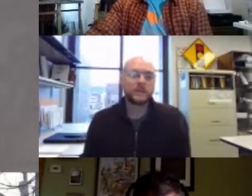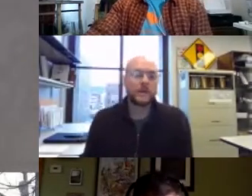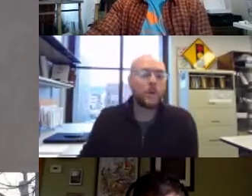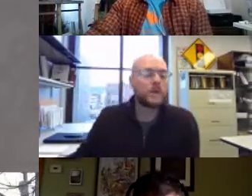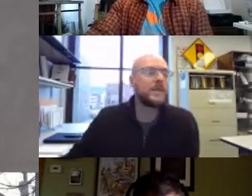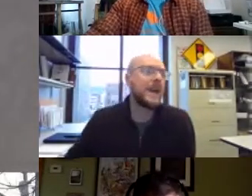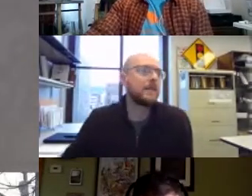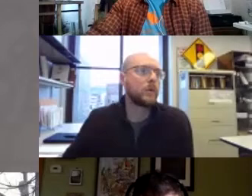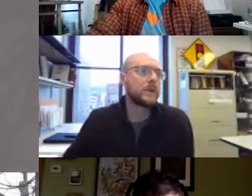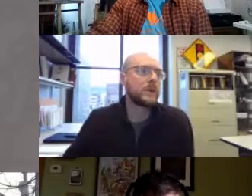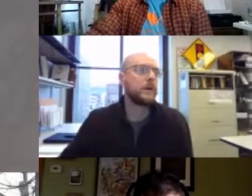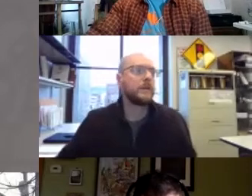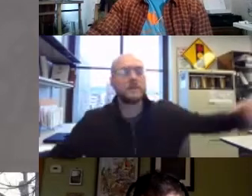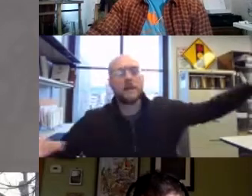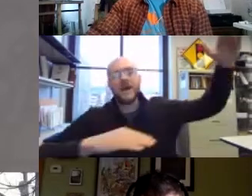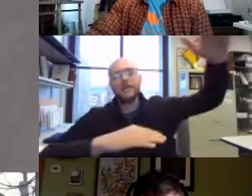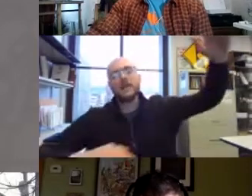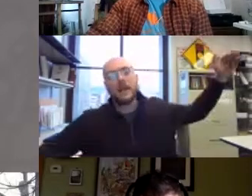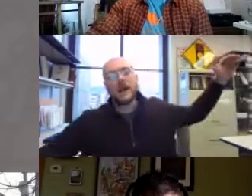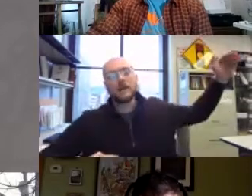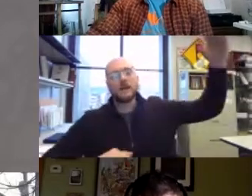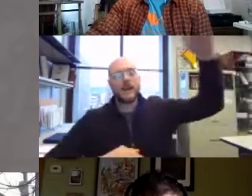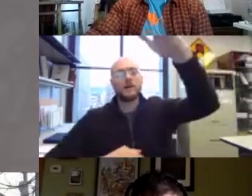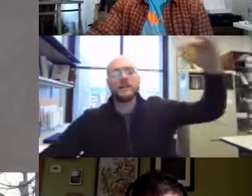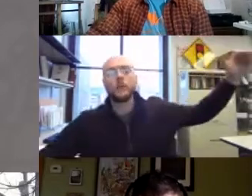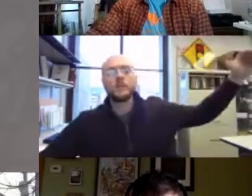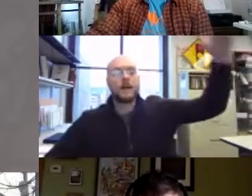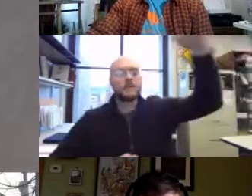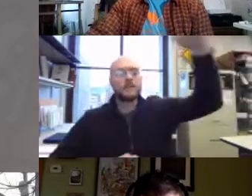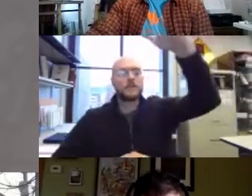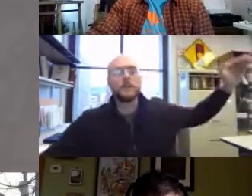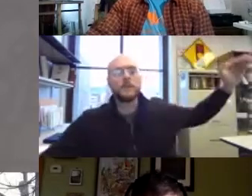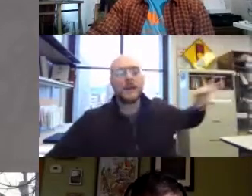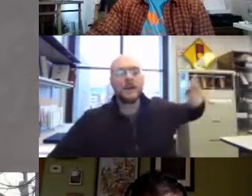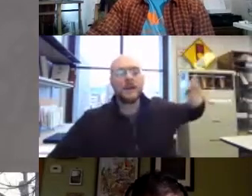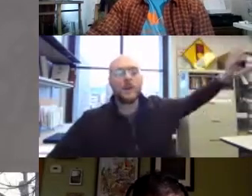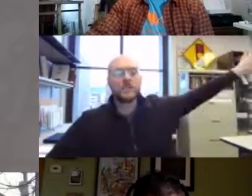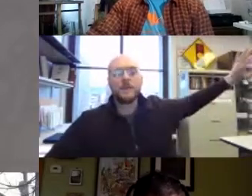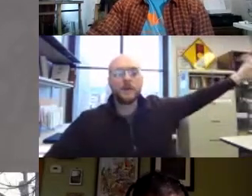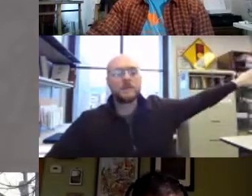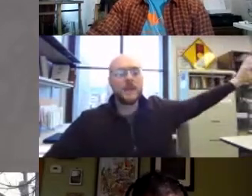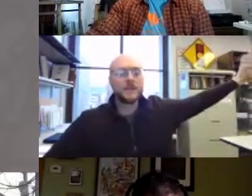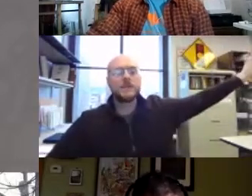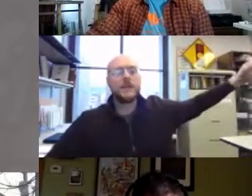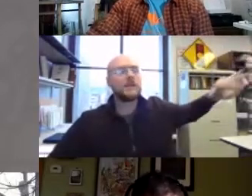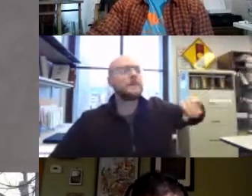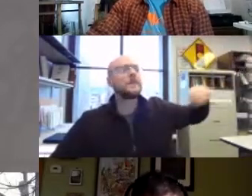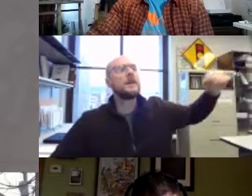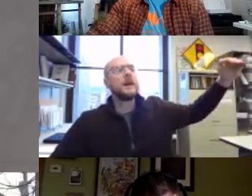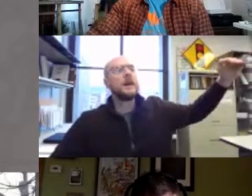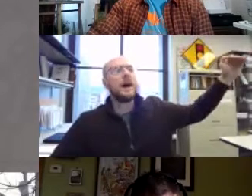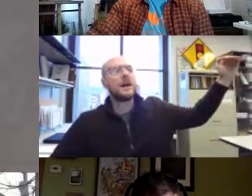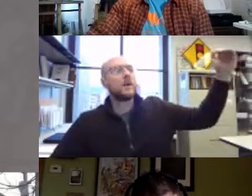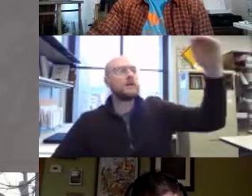Brighton Road from North to California. So if you remember the map, how our east-west routes through the western neighborhoods, Manchester